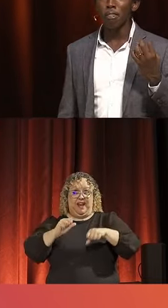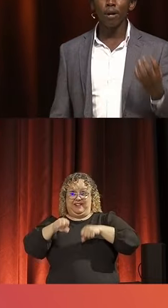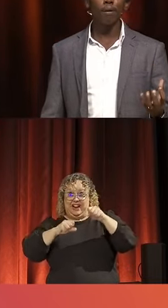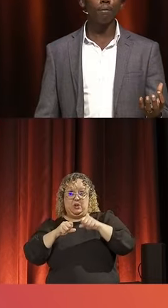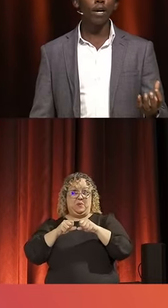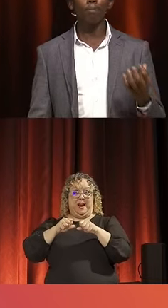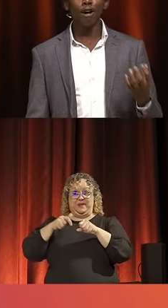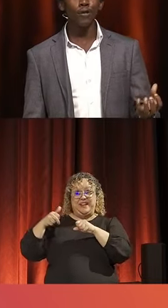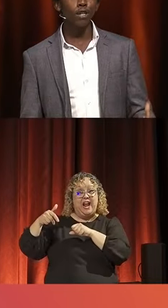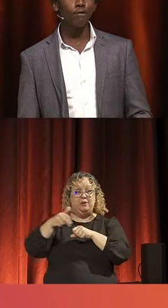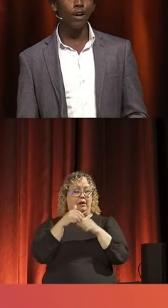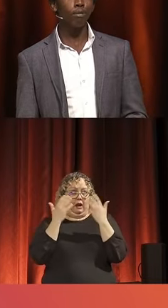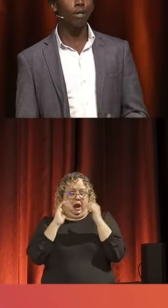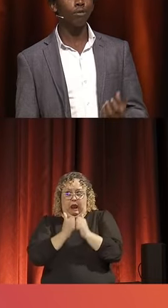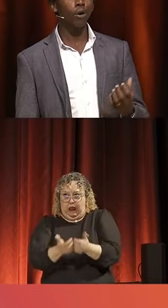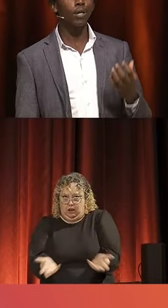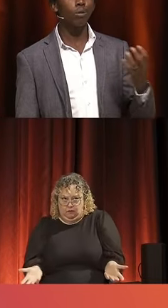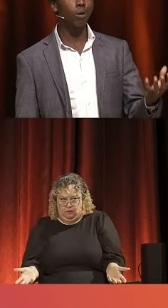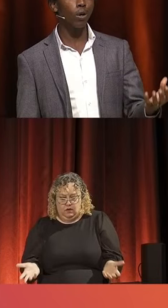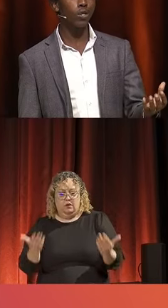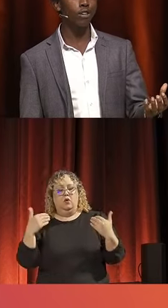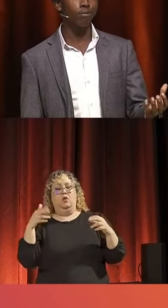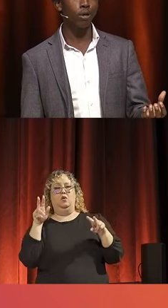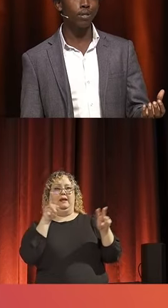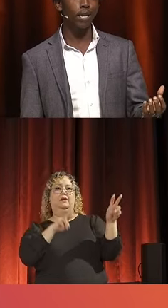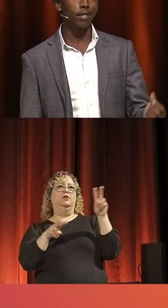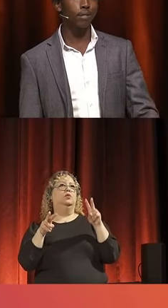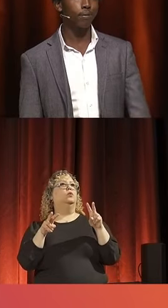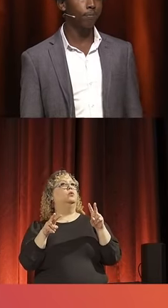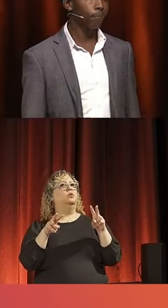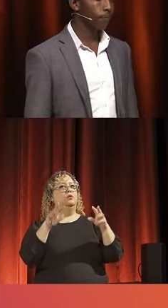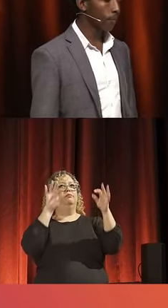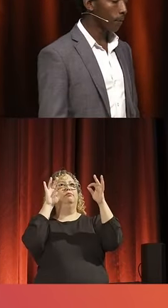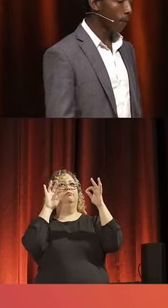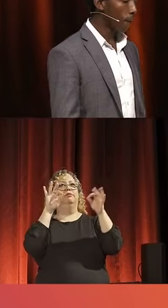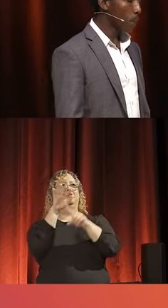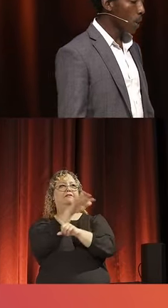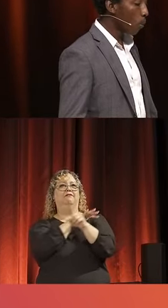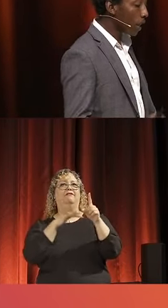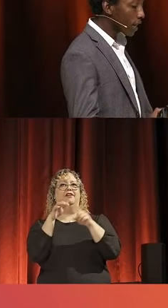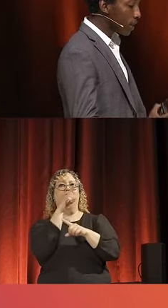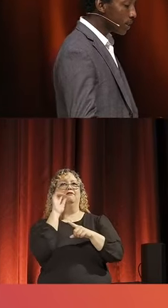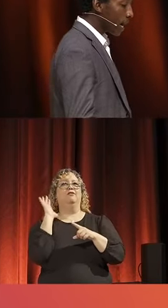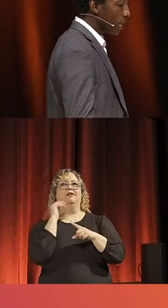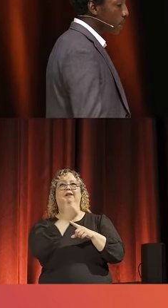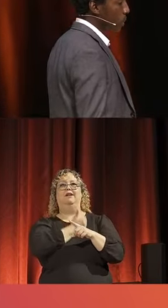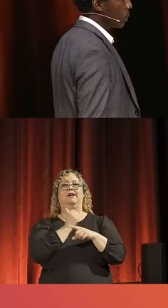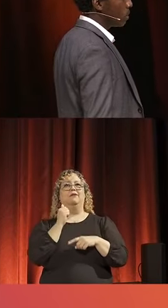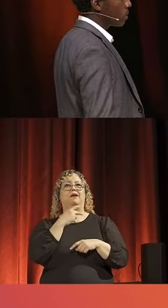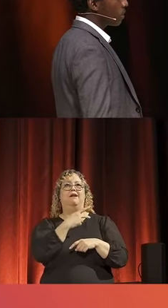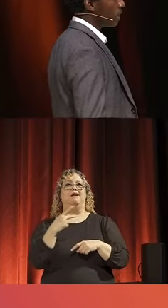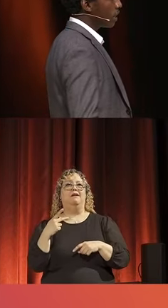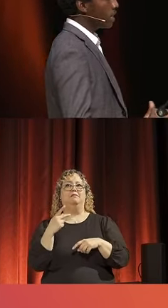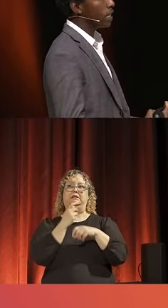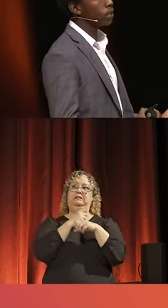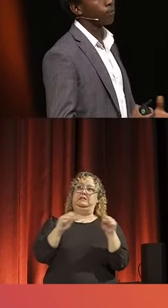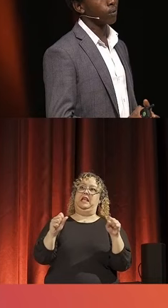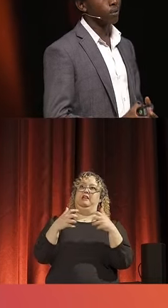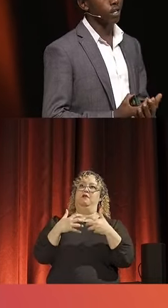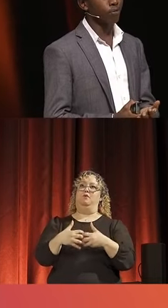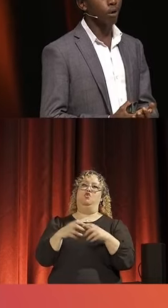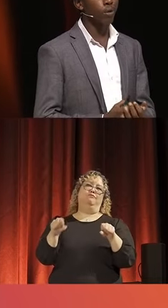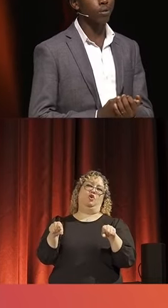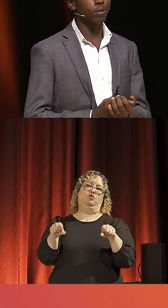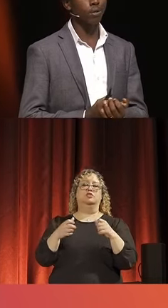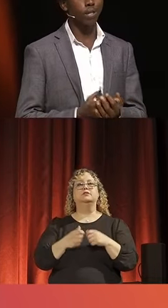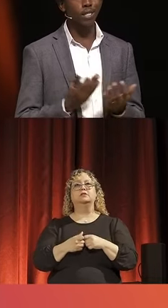a perfect environment for us to launch Safe Motors at. While I thought I understood the needs for